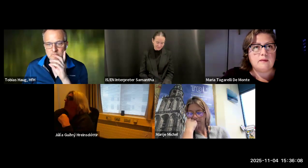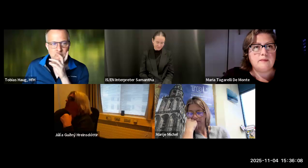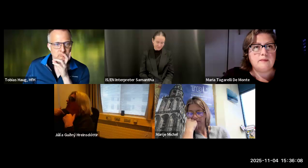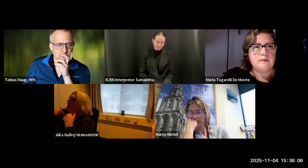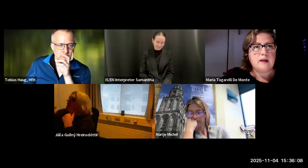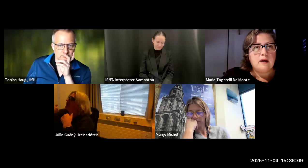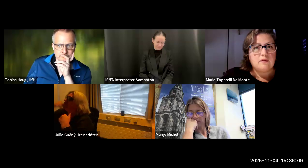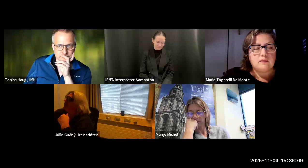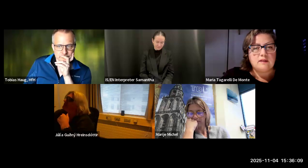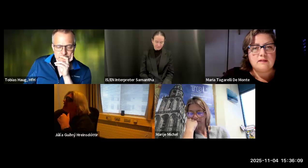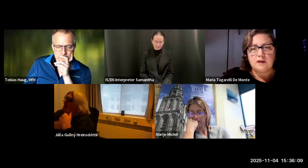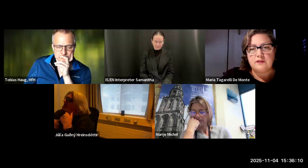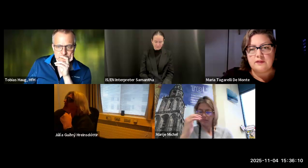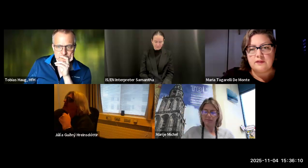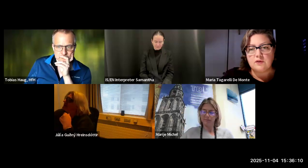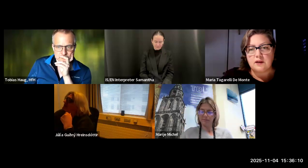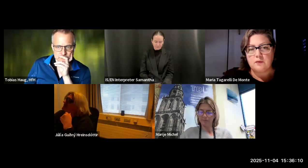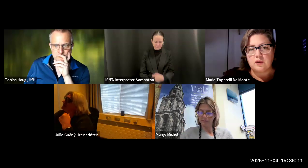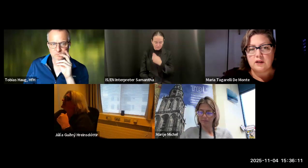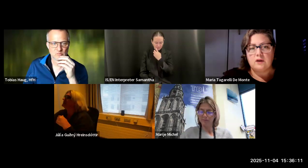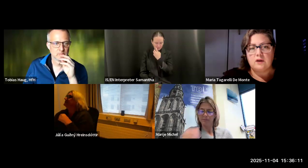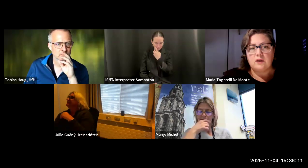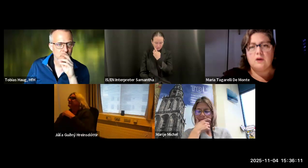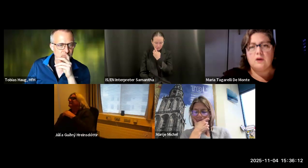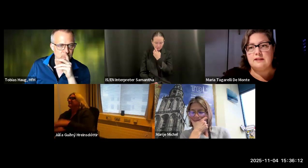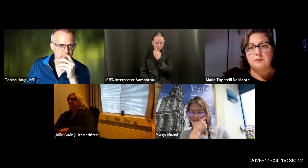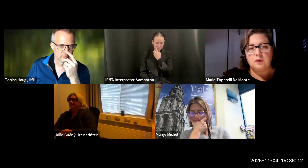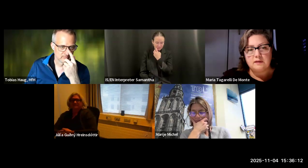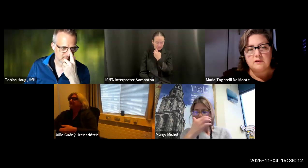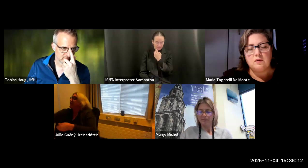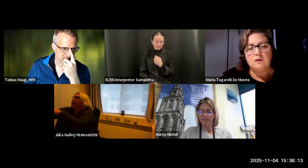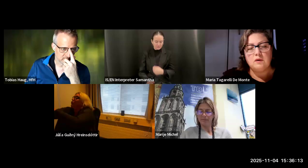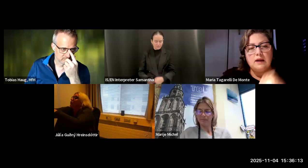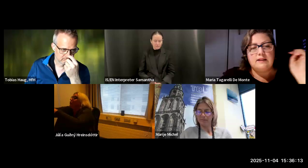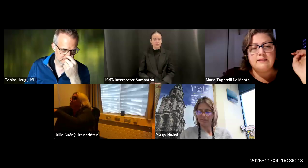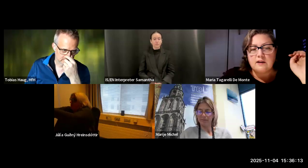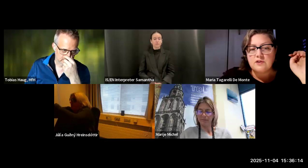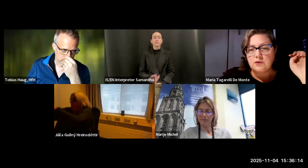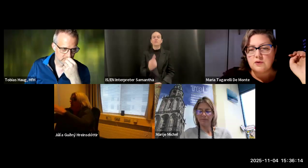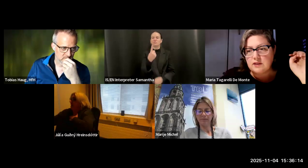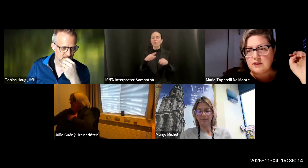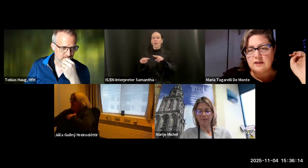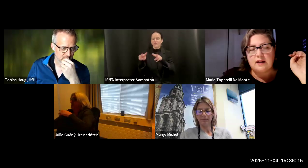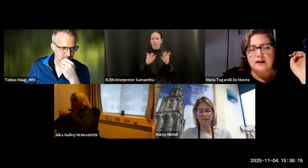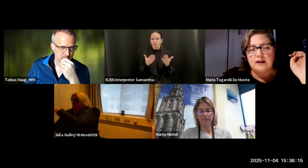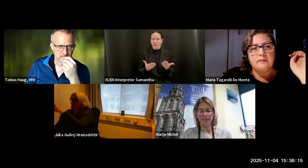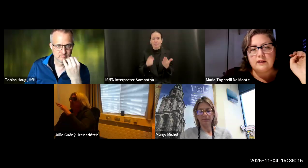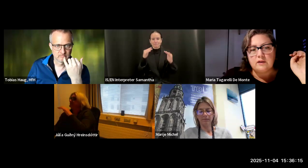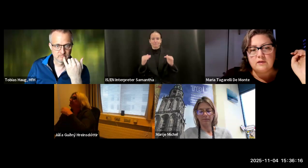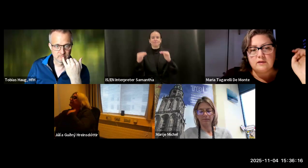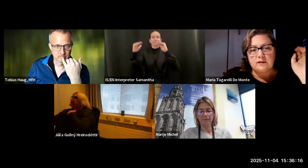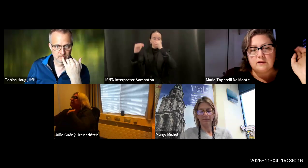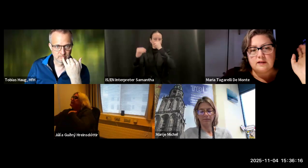All right. So this is one of the videos I'm working on in this moment. So these are students that